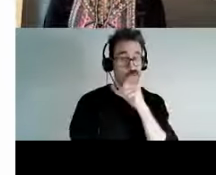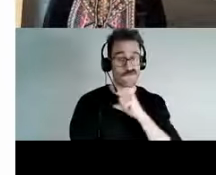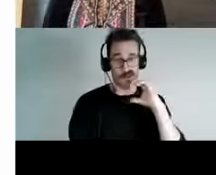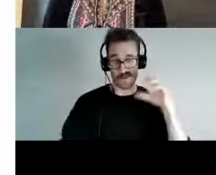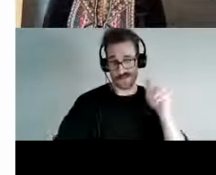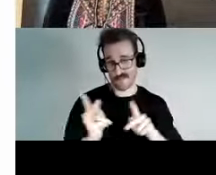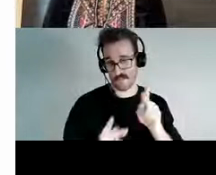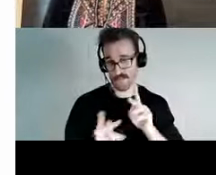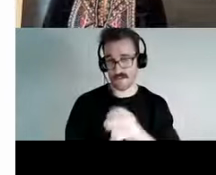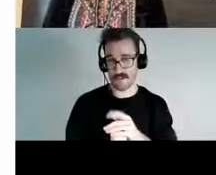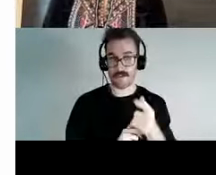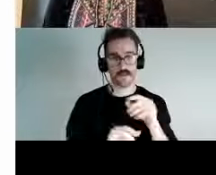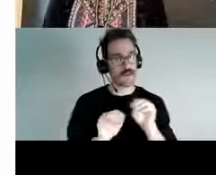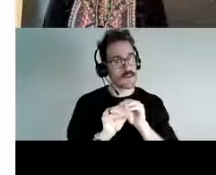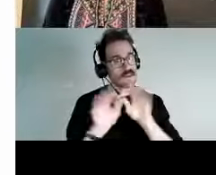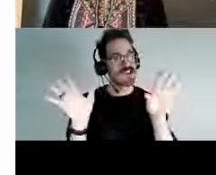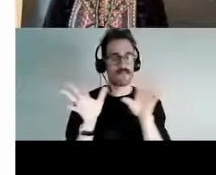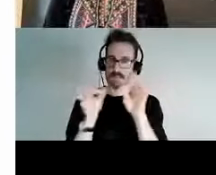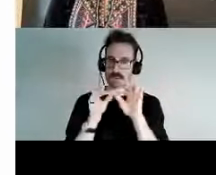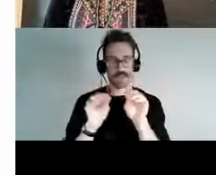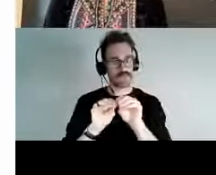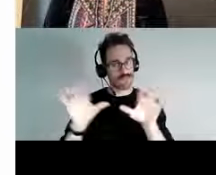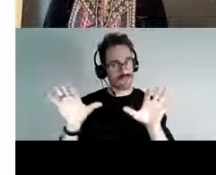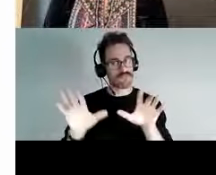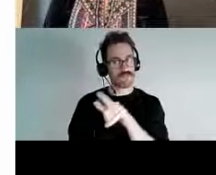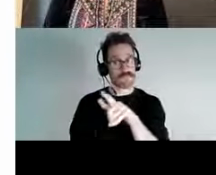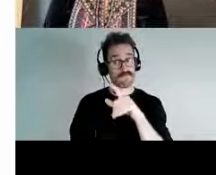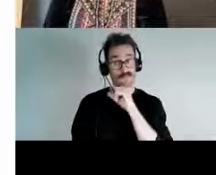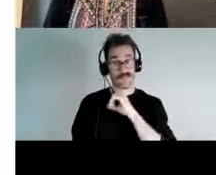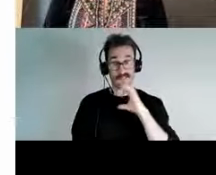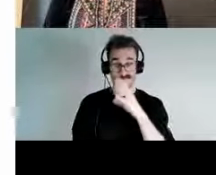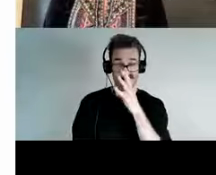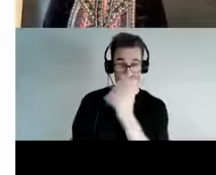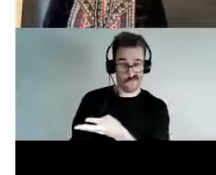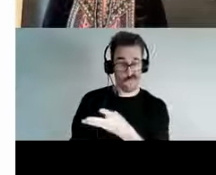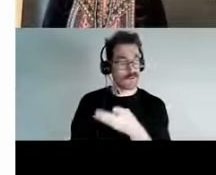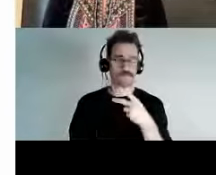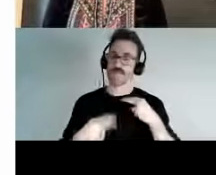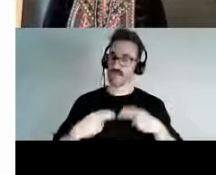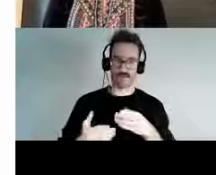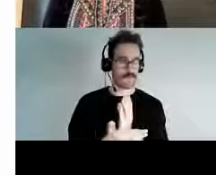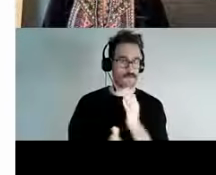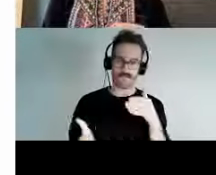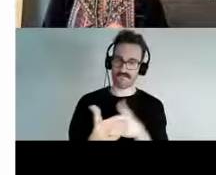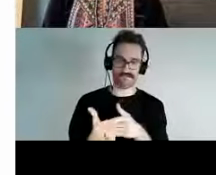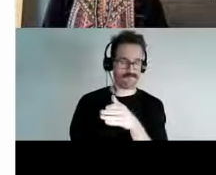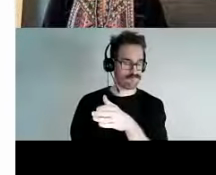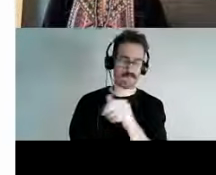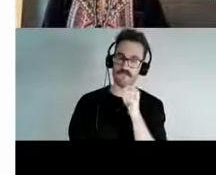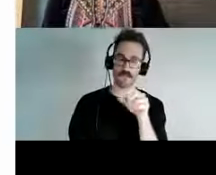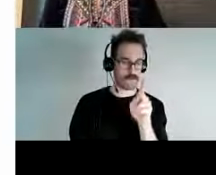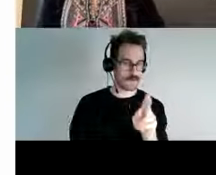use clear messages with each tweet. Ill treatment of older persons is a human rights violation, and we need a UN convention to fight